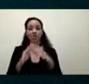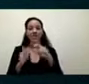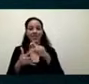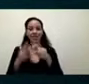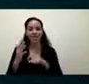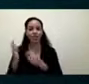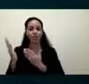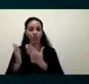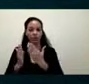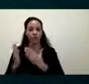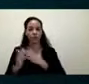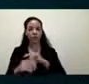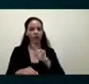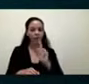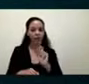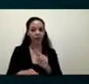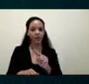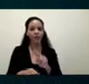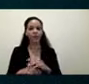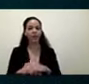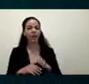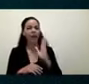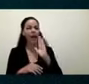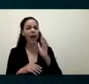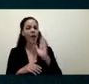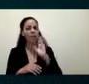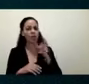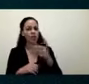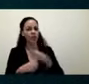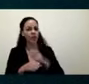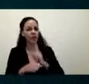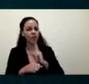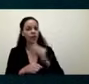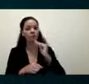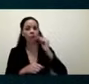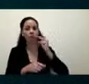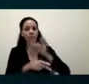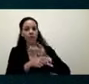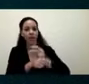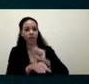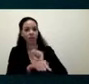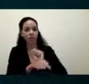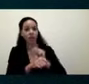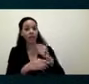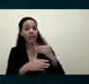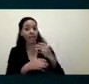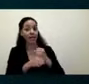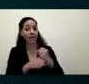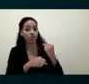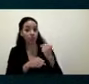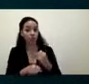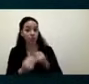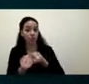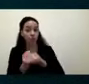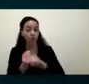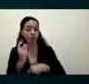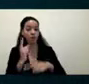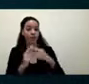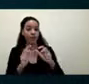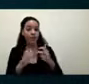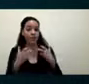how will you make sure that home care jobs receive strong support and investment from the federal